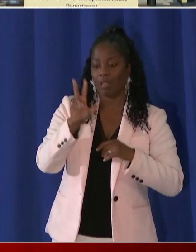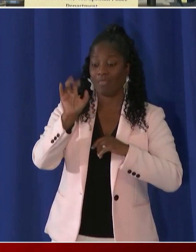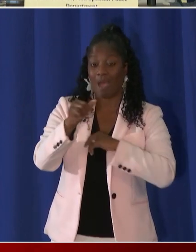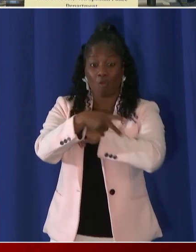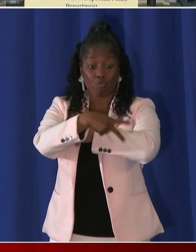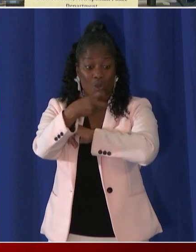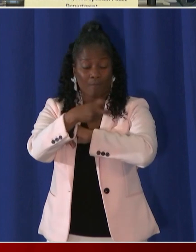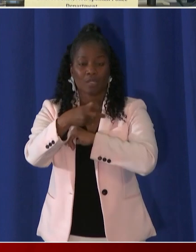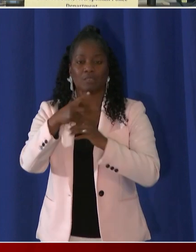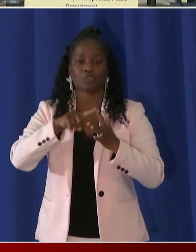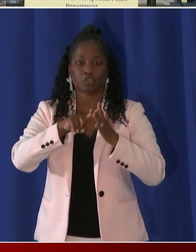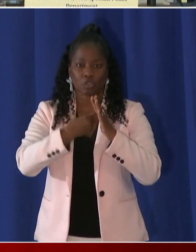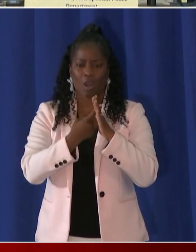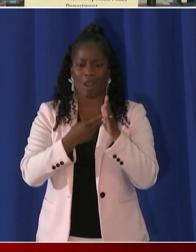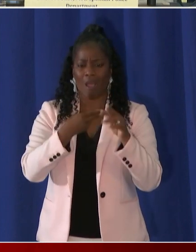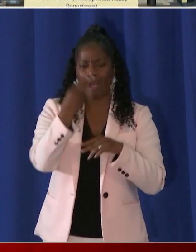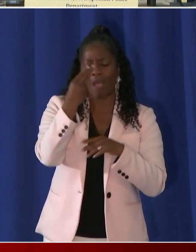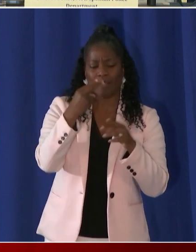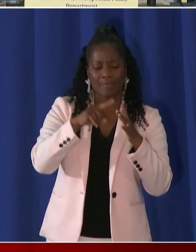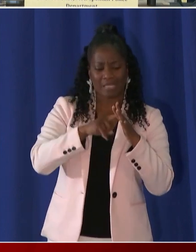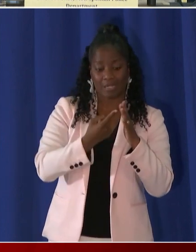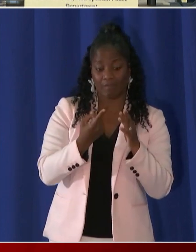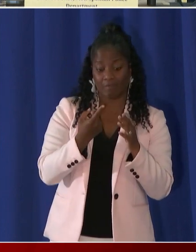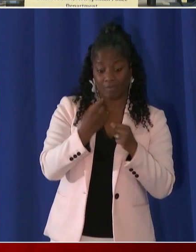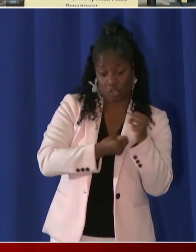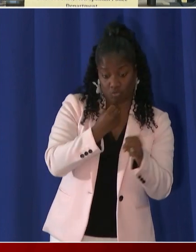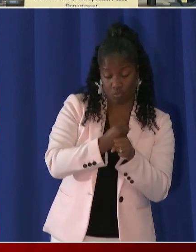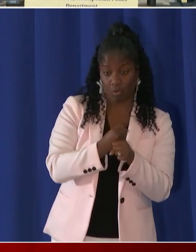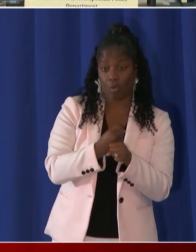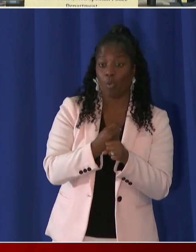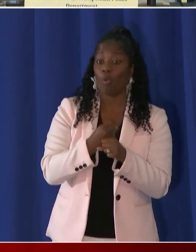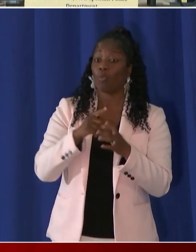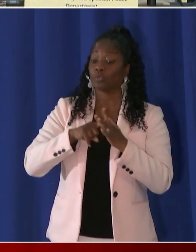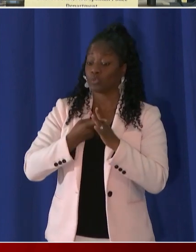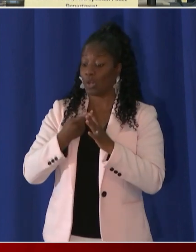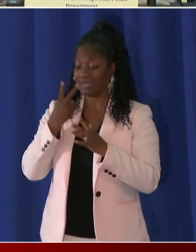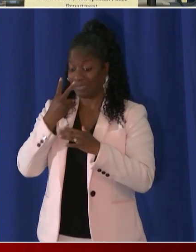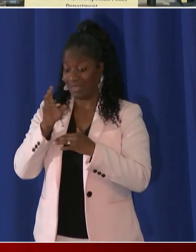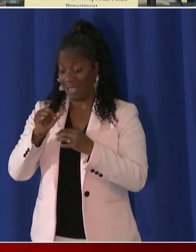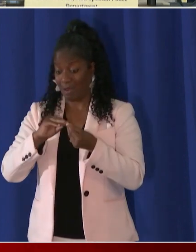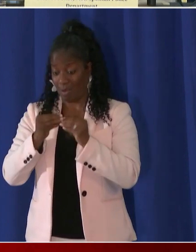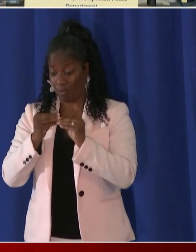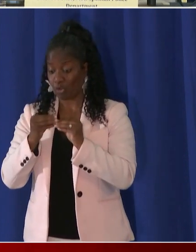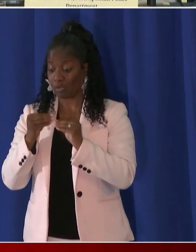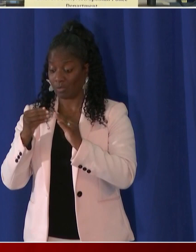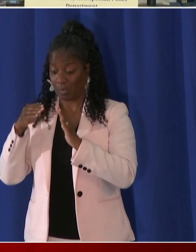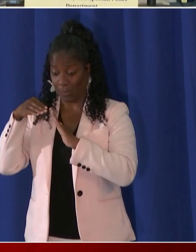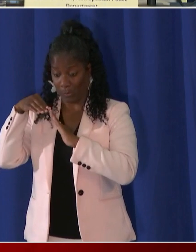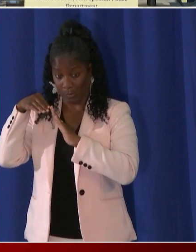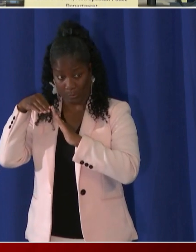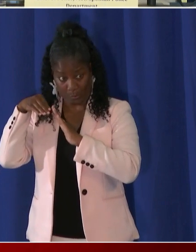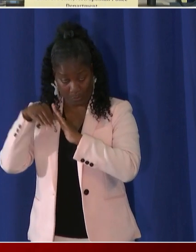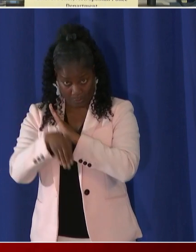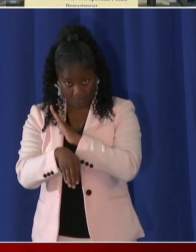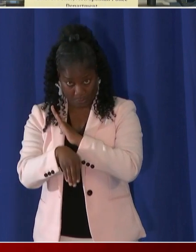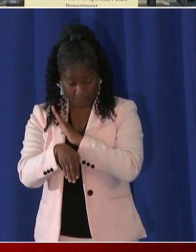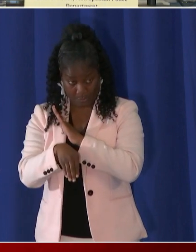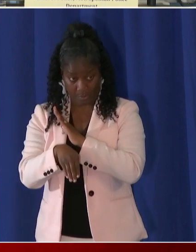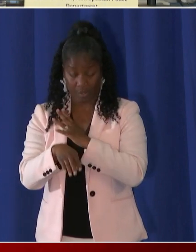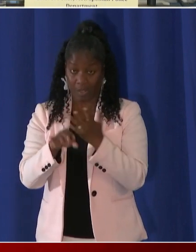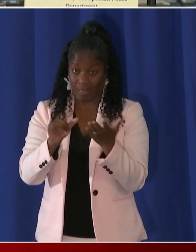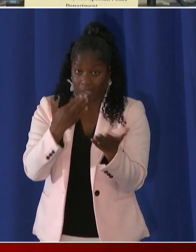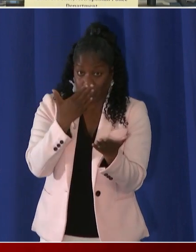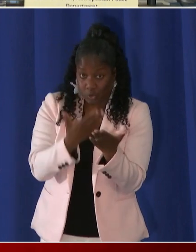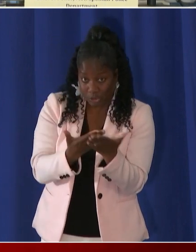trend, while it did start up very high at the beginning of the year, we're also starting to see that number, the robbery number, trend downward, which